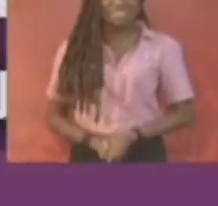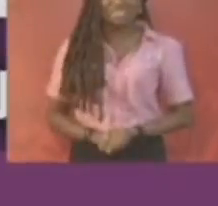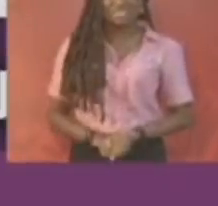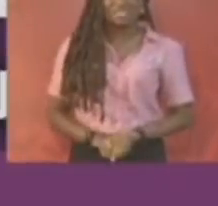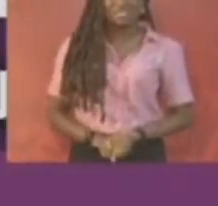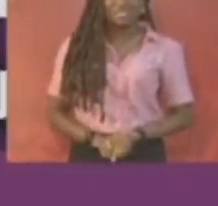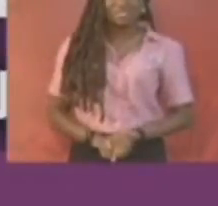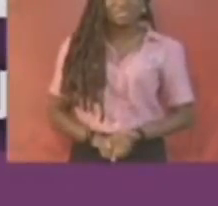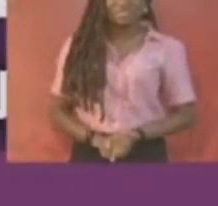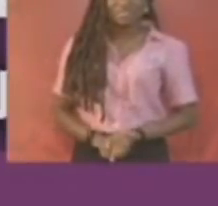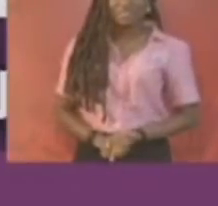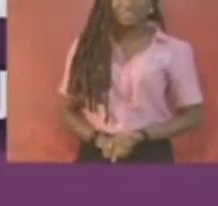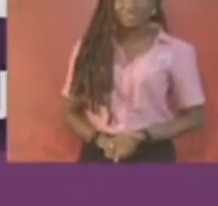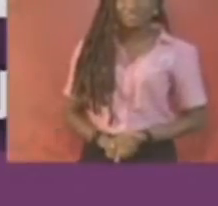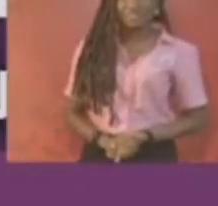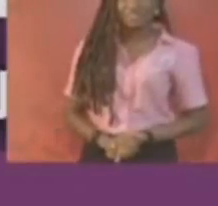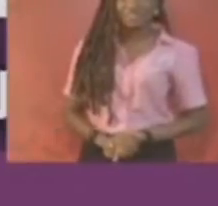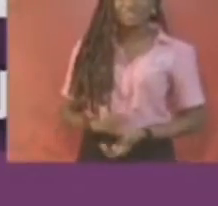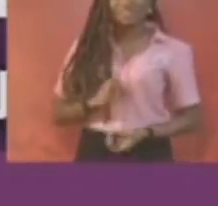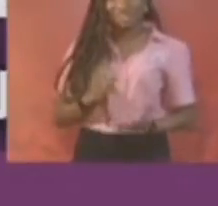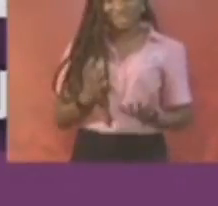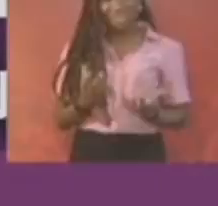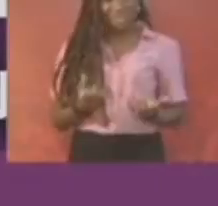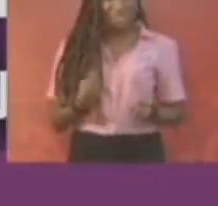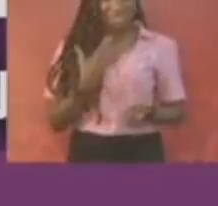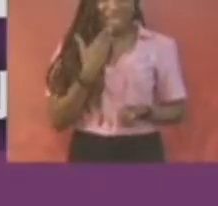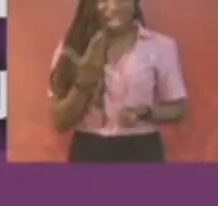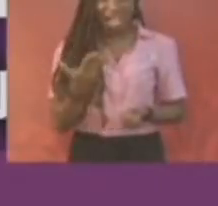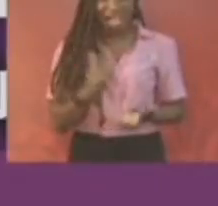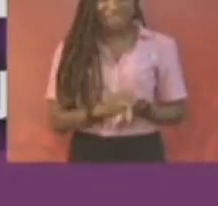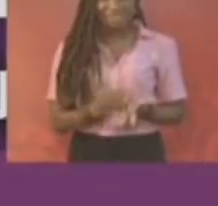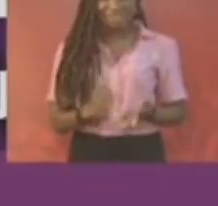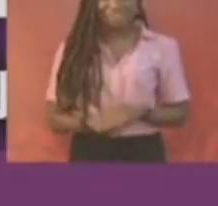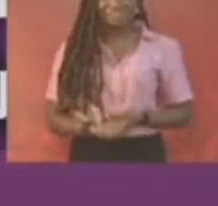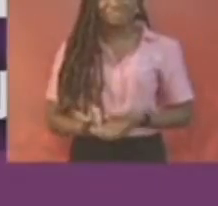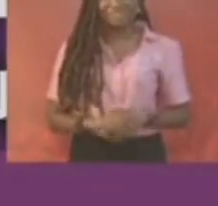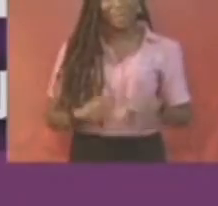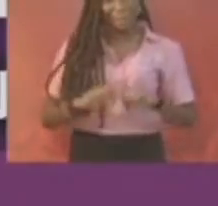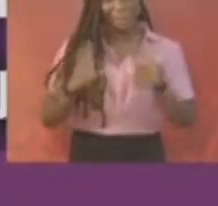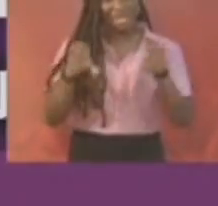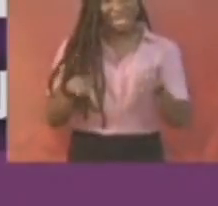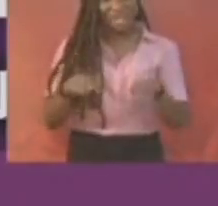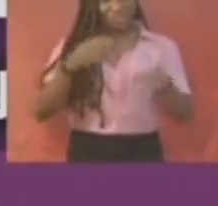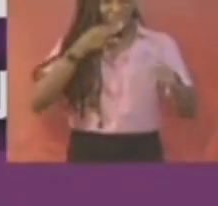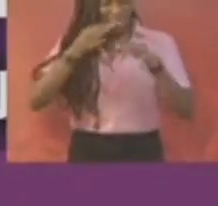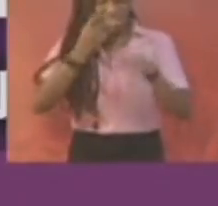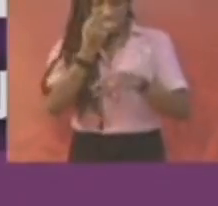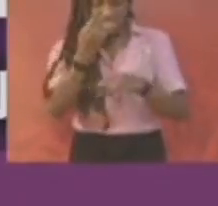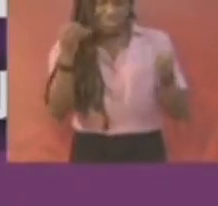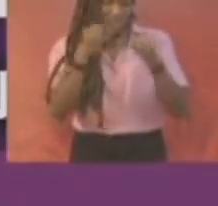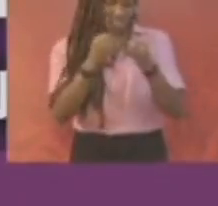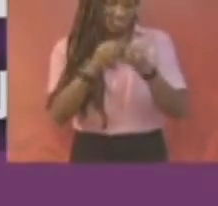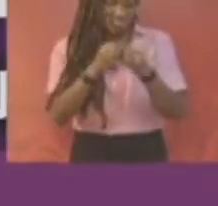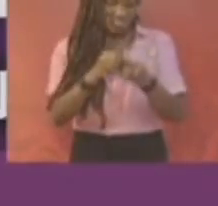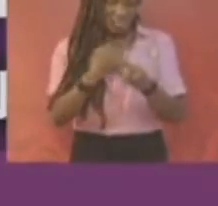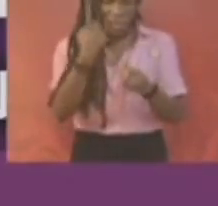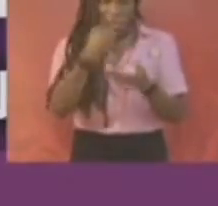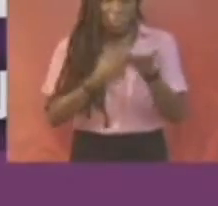I guess is what I would want to ask. I know there's no way for you to predict that, Dr. Hines, but can you give us an idea of the pattern we could be